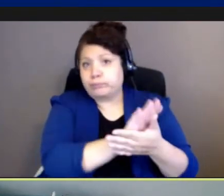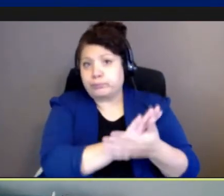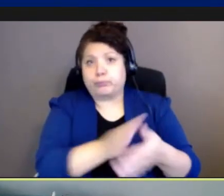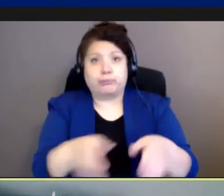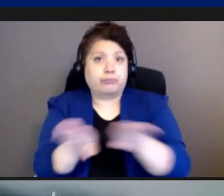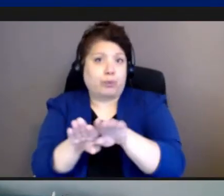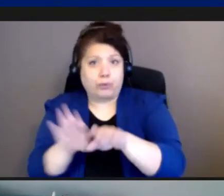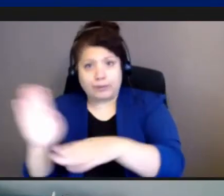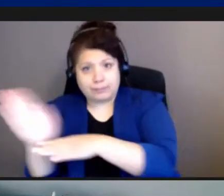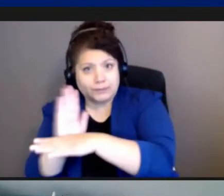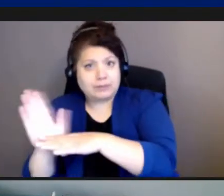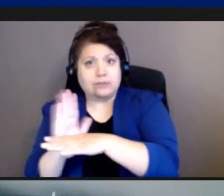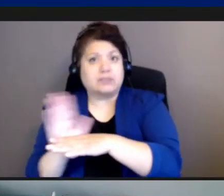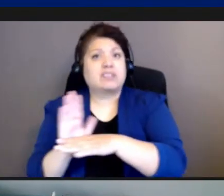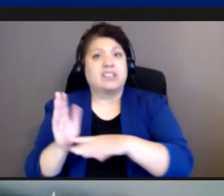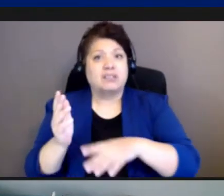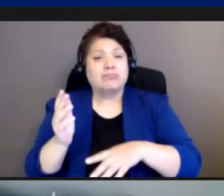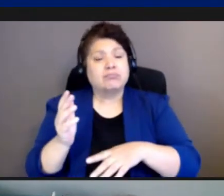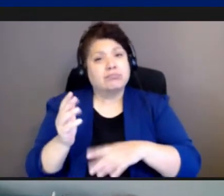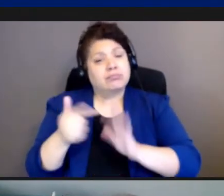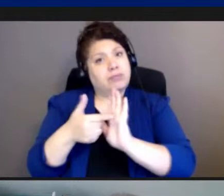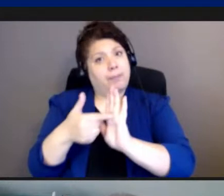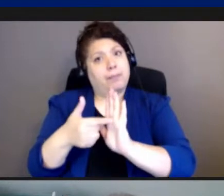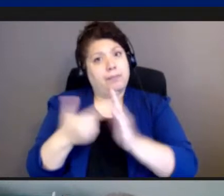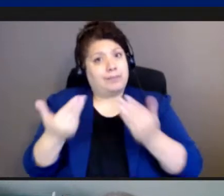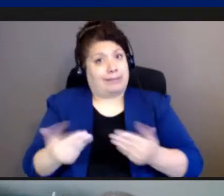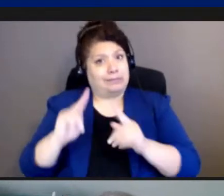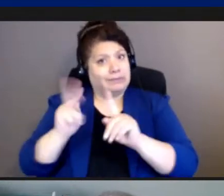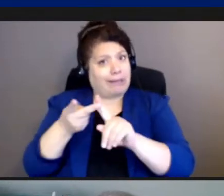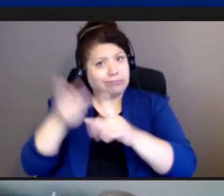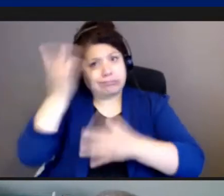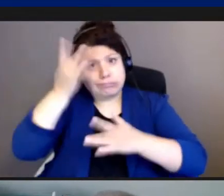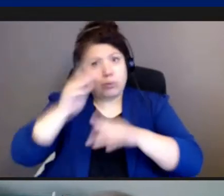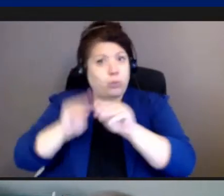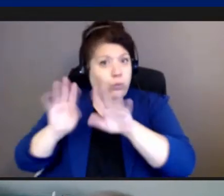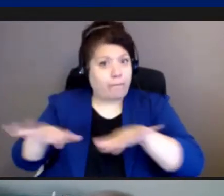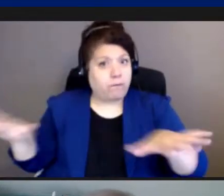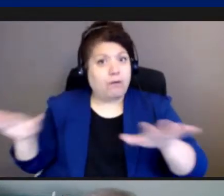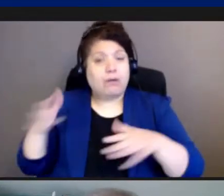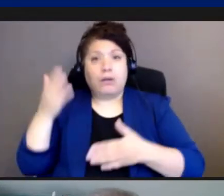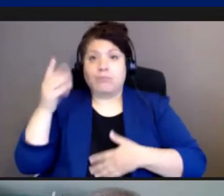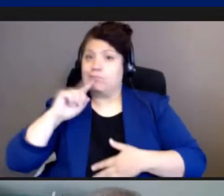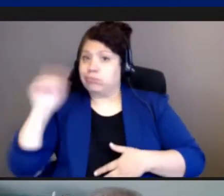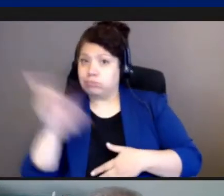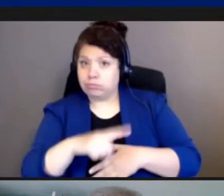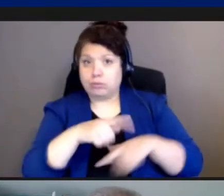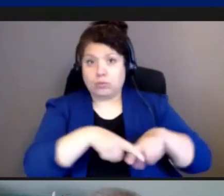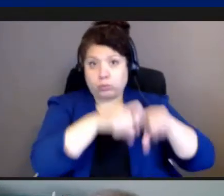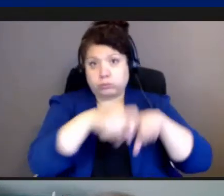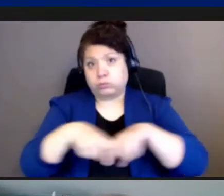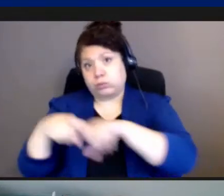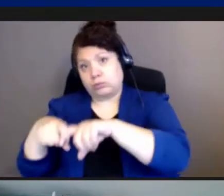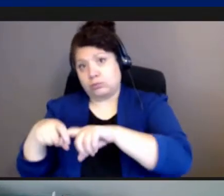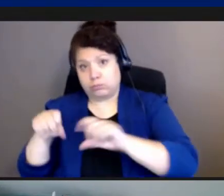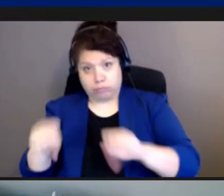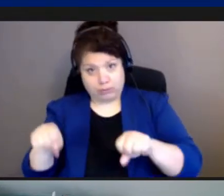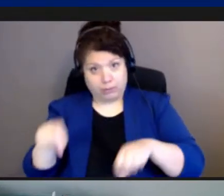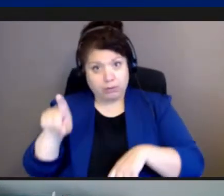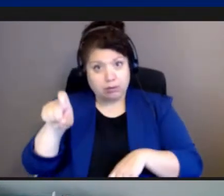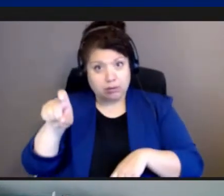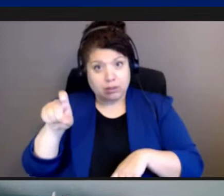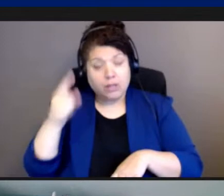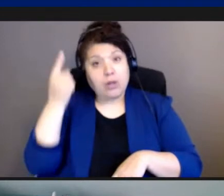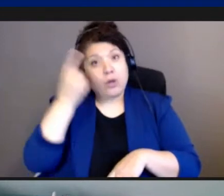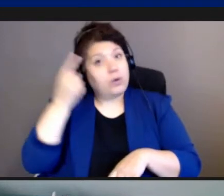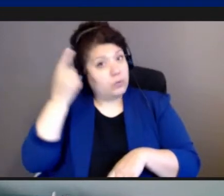like with the way the second wave is hitting us, there might be some new closures. So how difficult